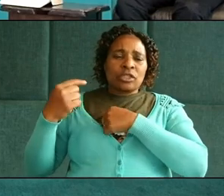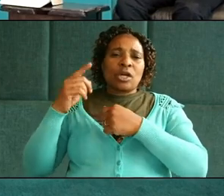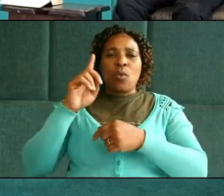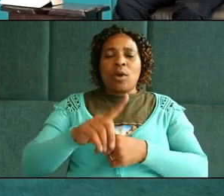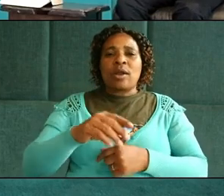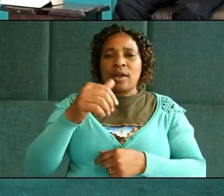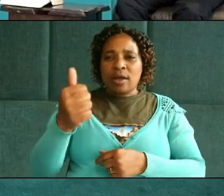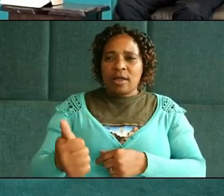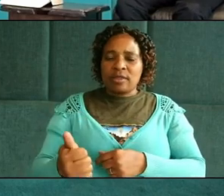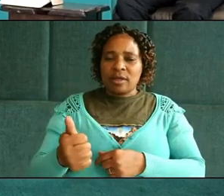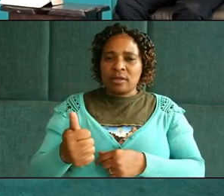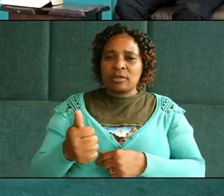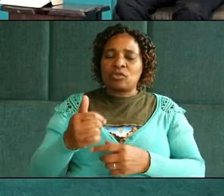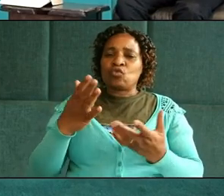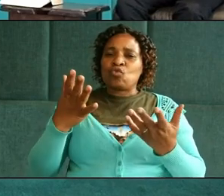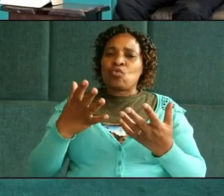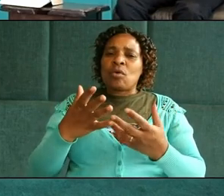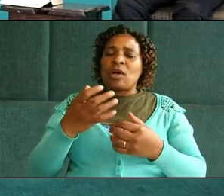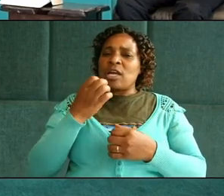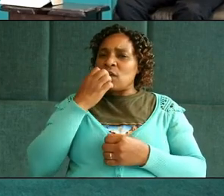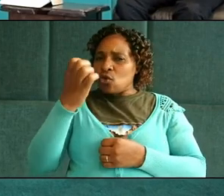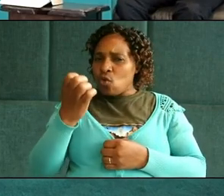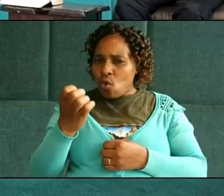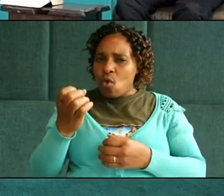another to provoke unto love